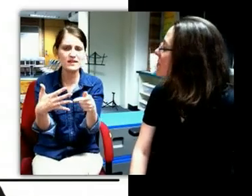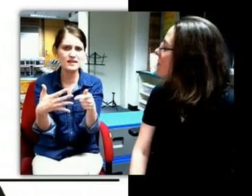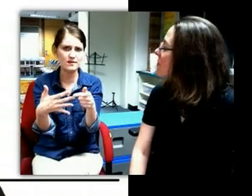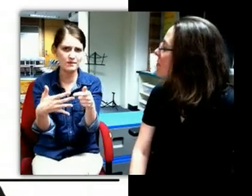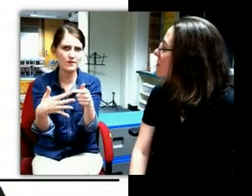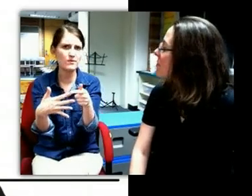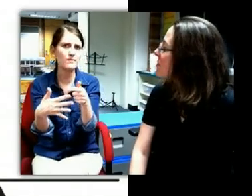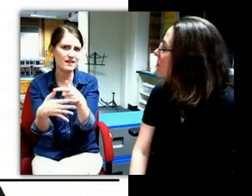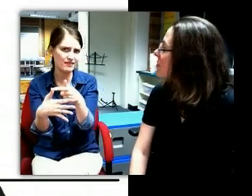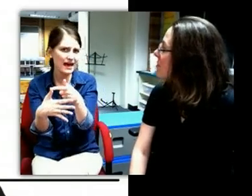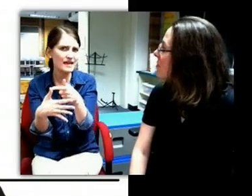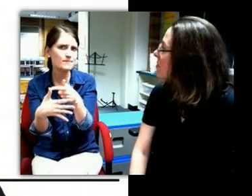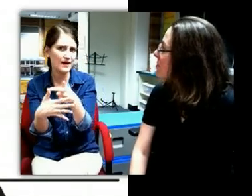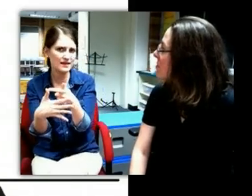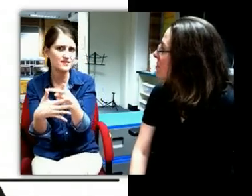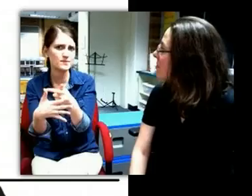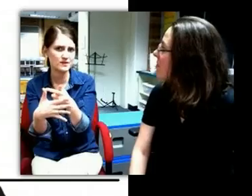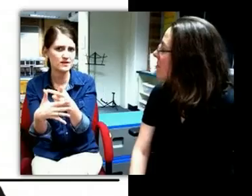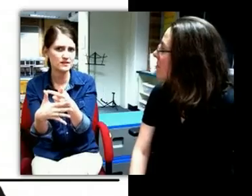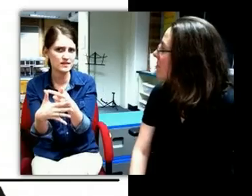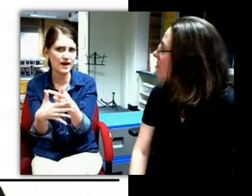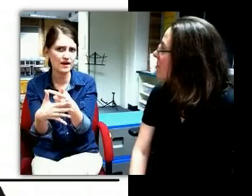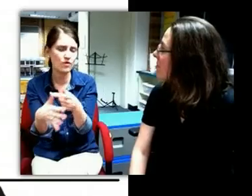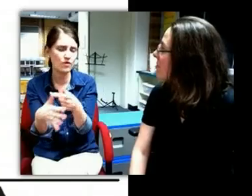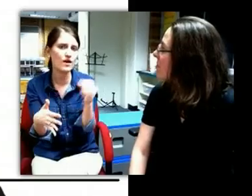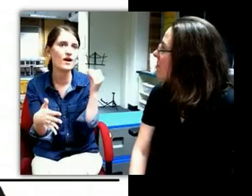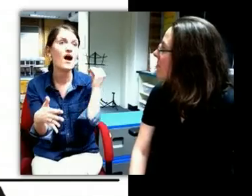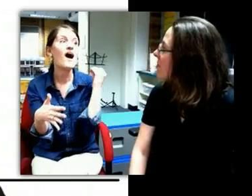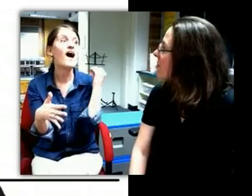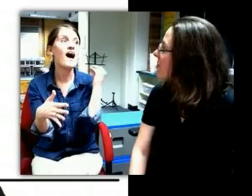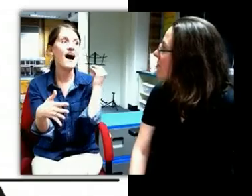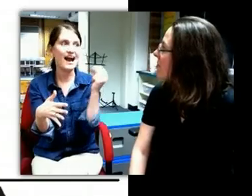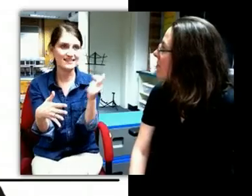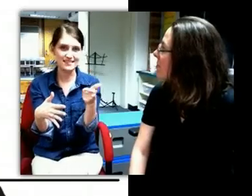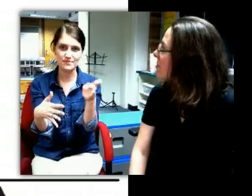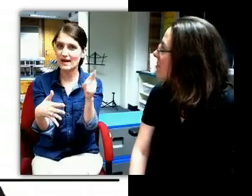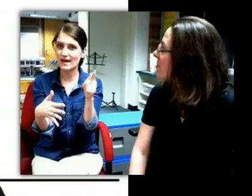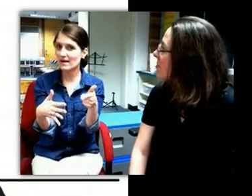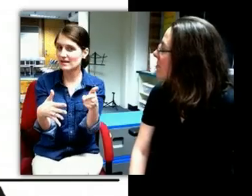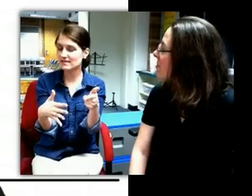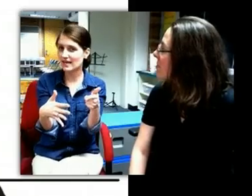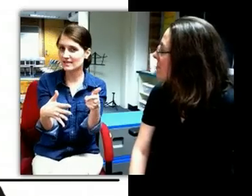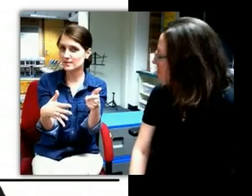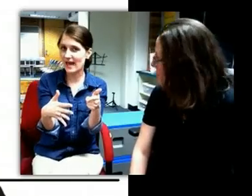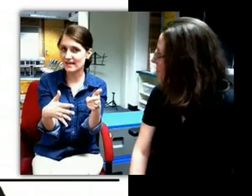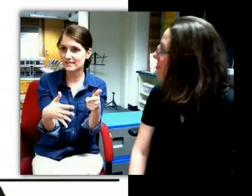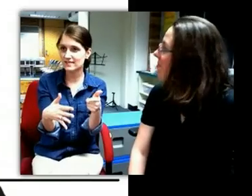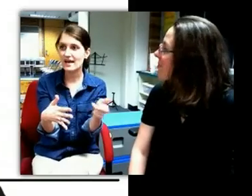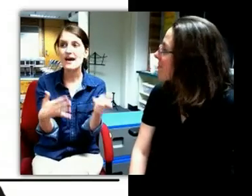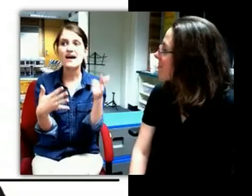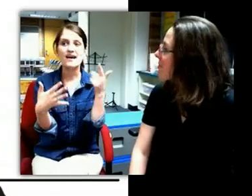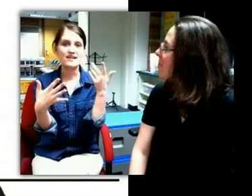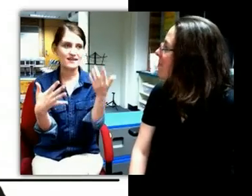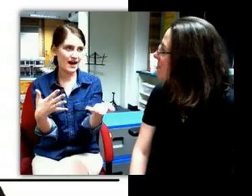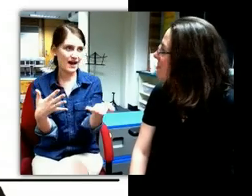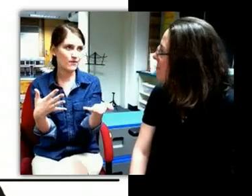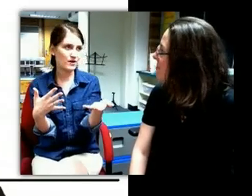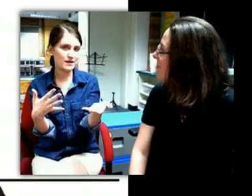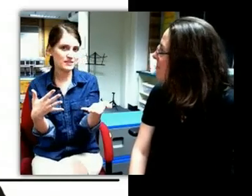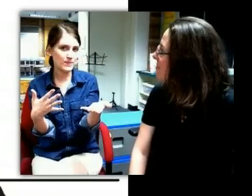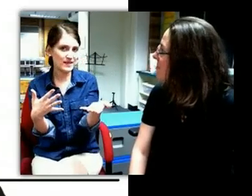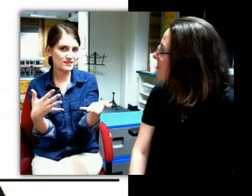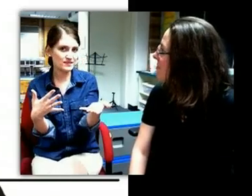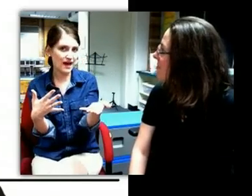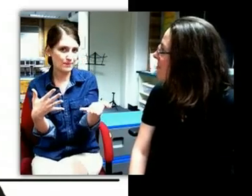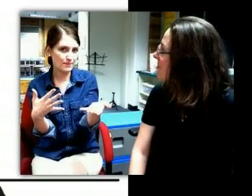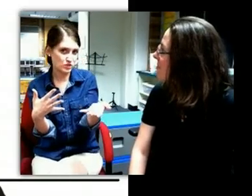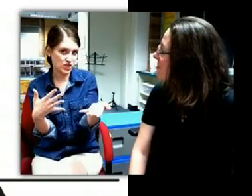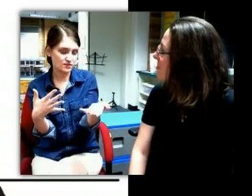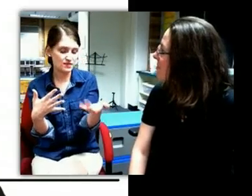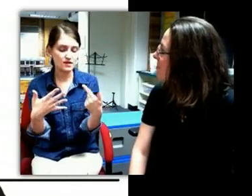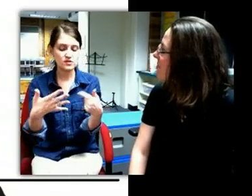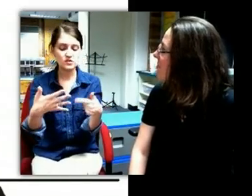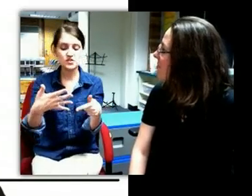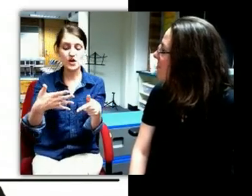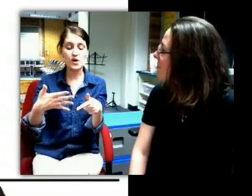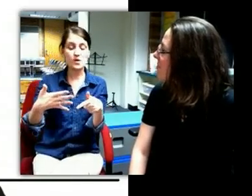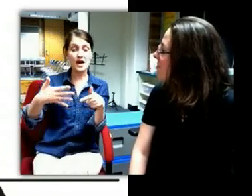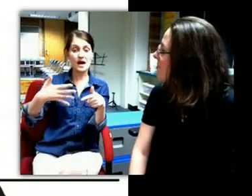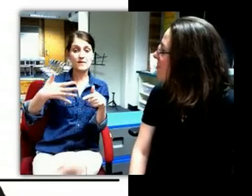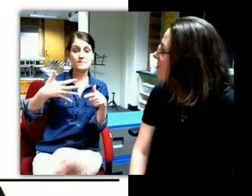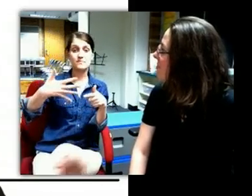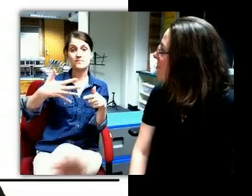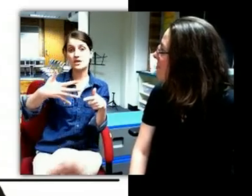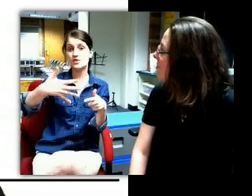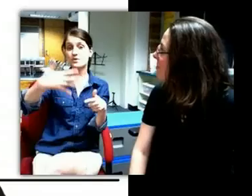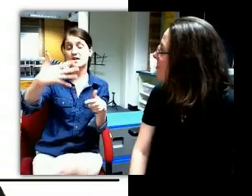So I'm going to think about what my line possibilities are. Or I see right away it's on a space. Now what are my space options?